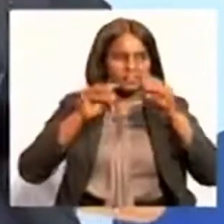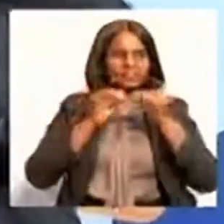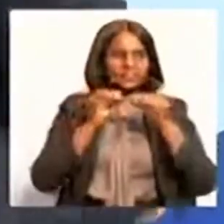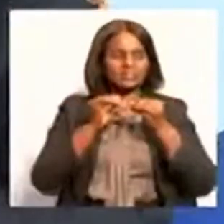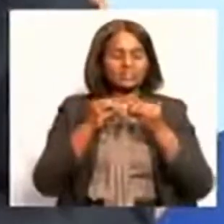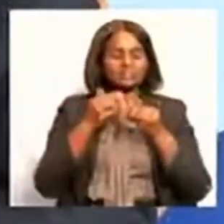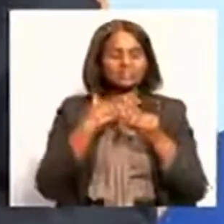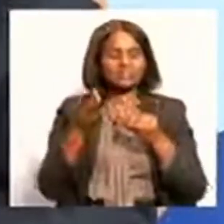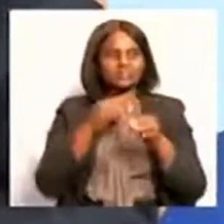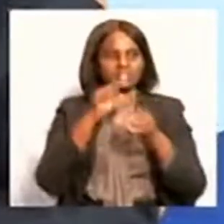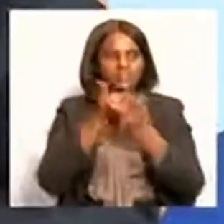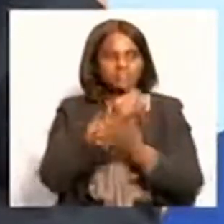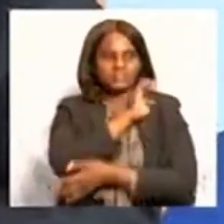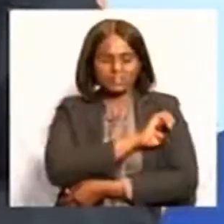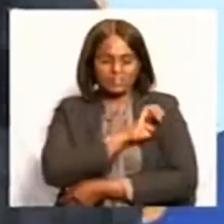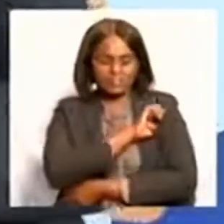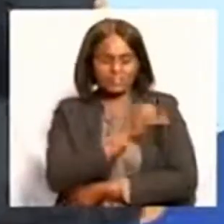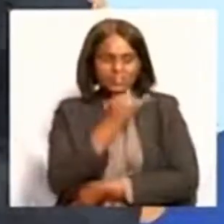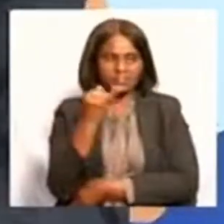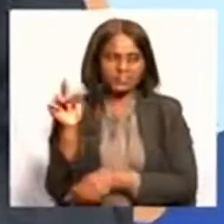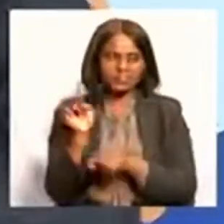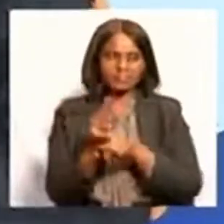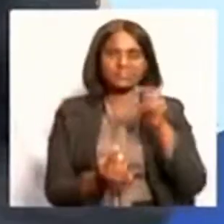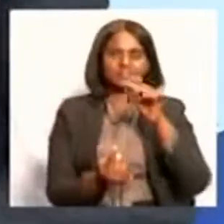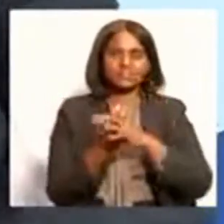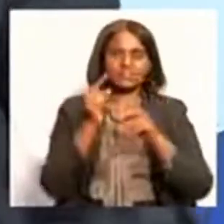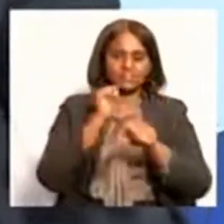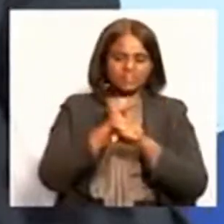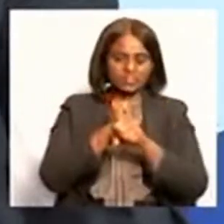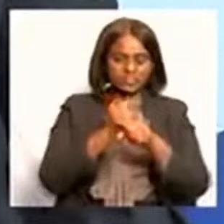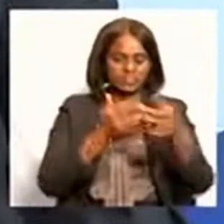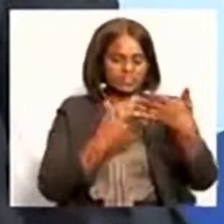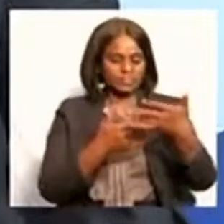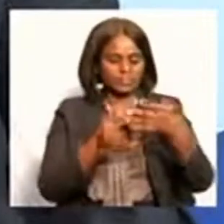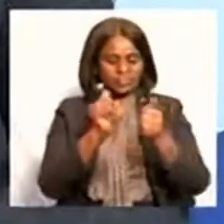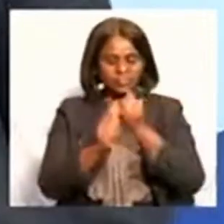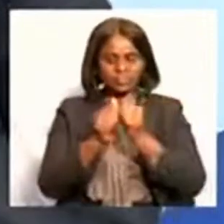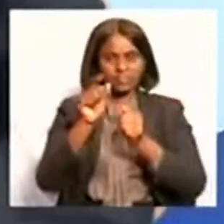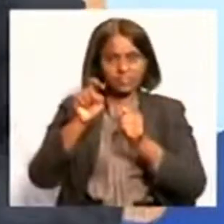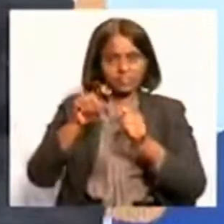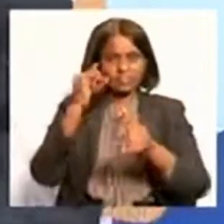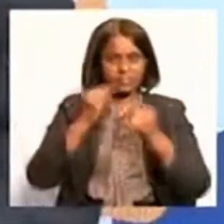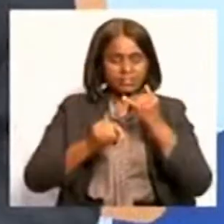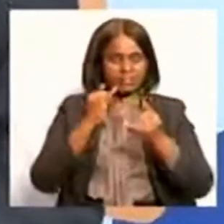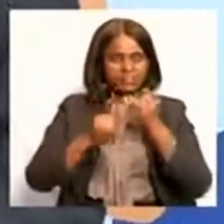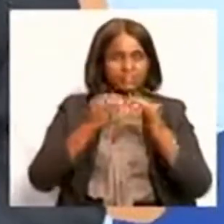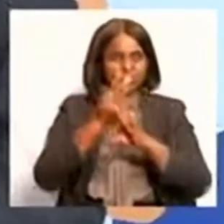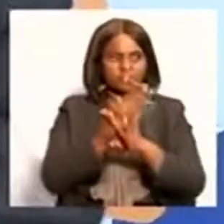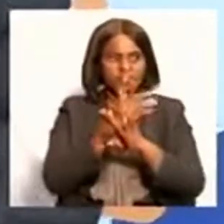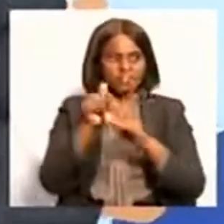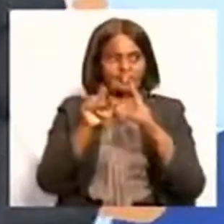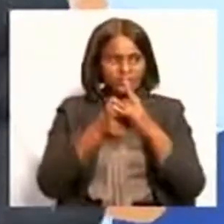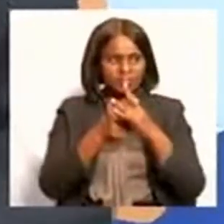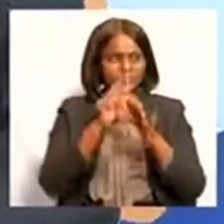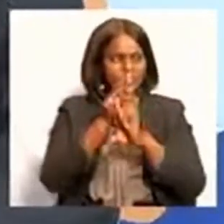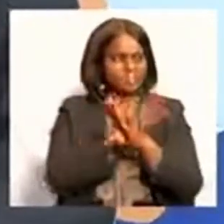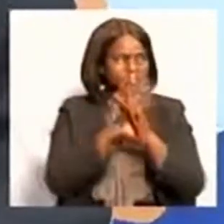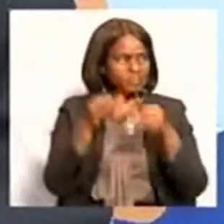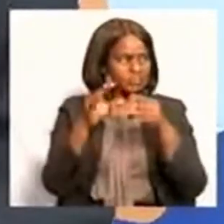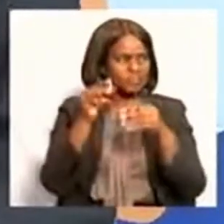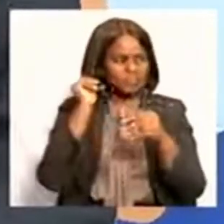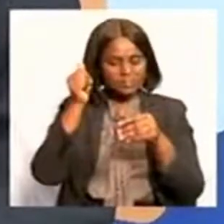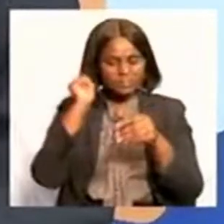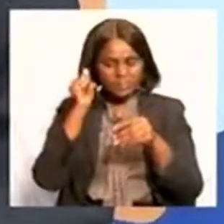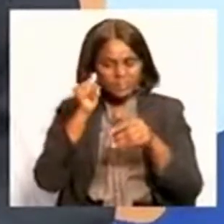those ethical issues also arise. There are working papers that are supposed to be completed. before the engagement, before you assign an audit